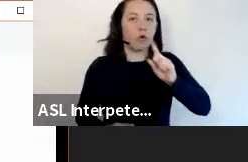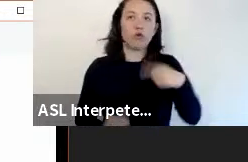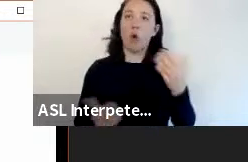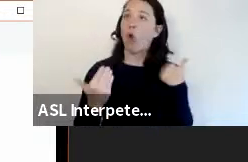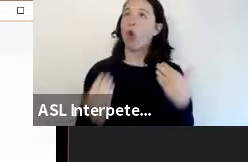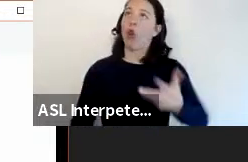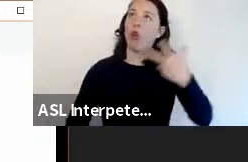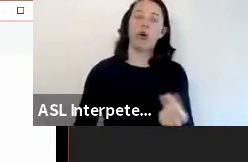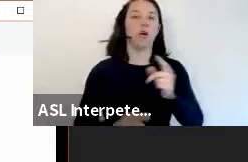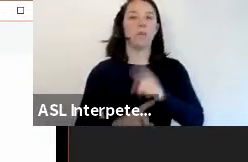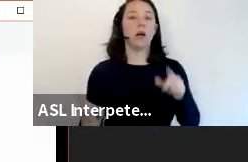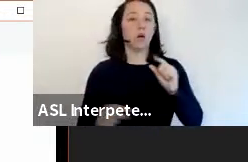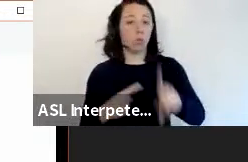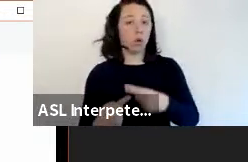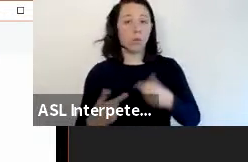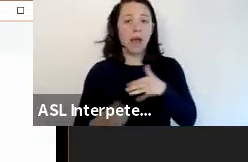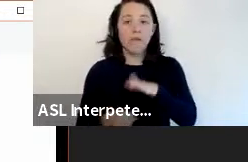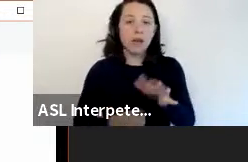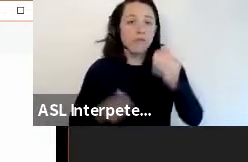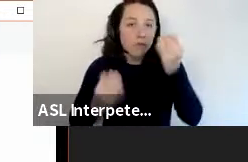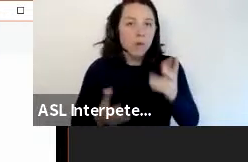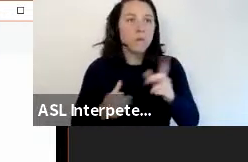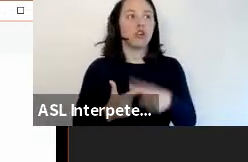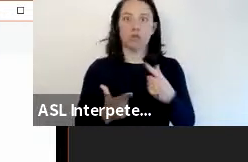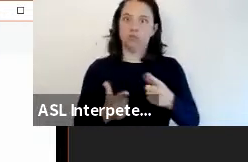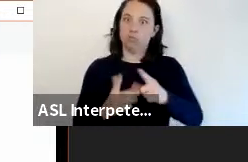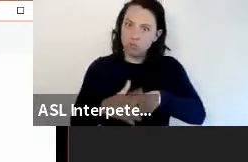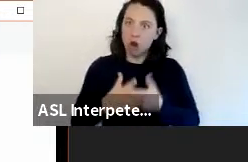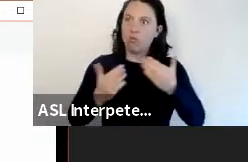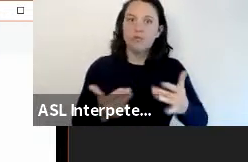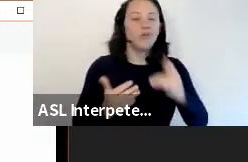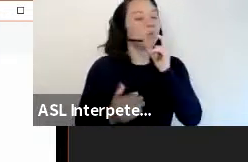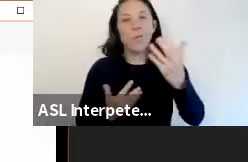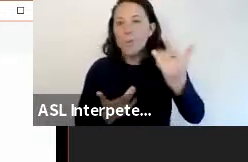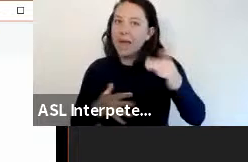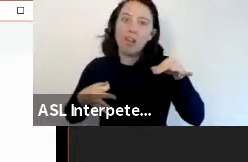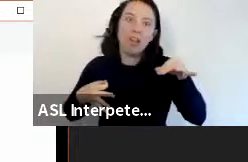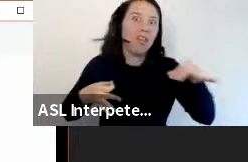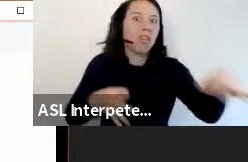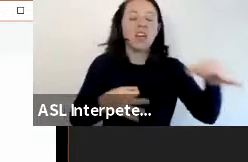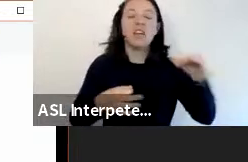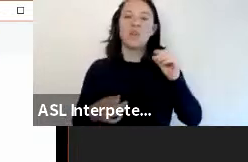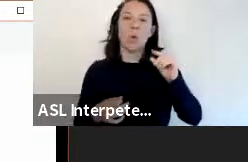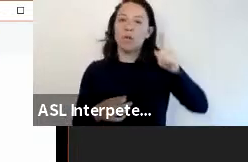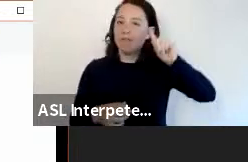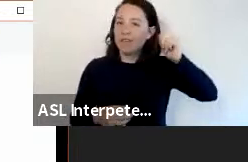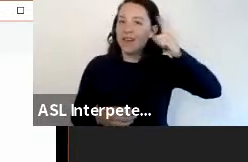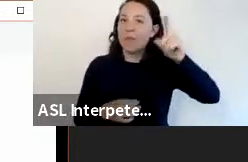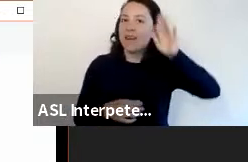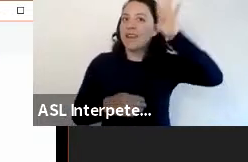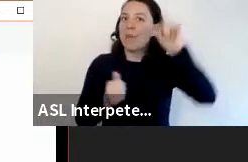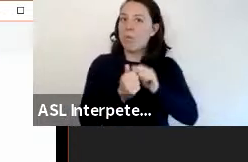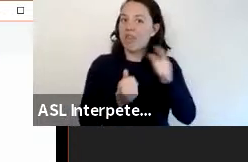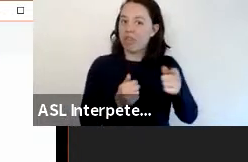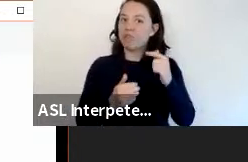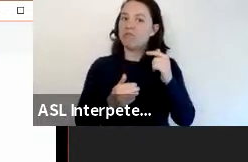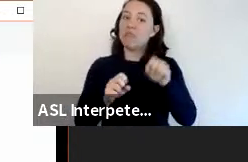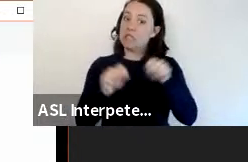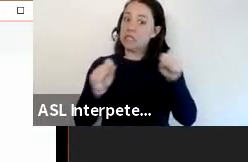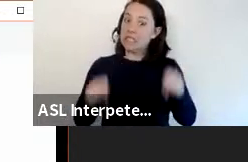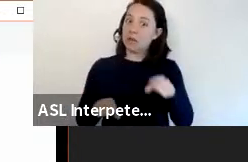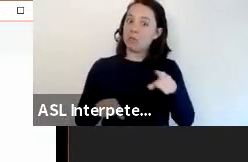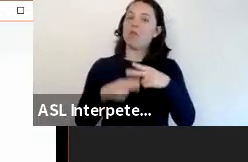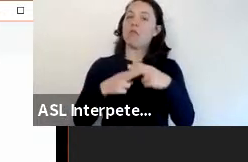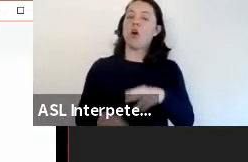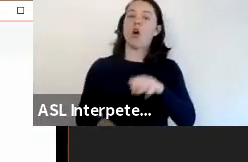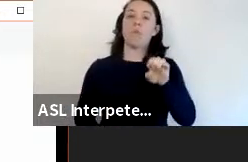government came up with, the FDA came up with this mechanism that's called an emergency use